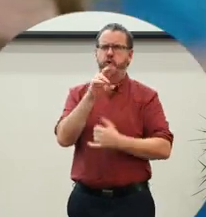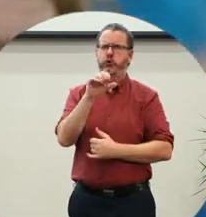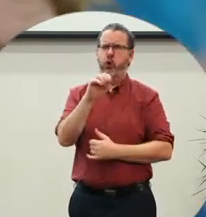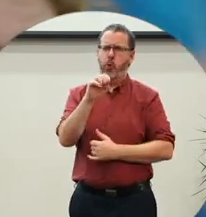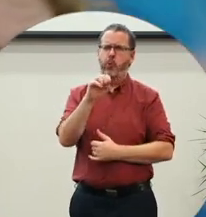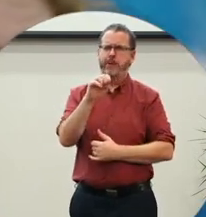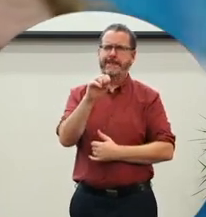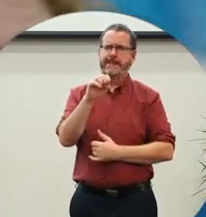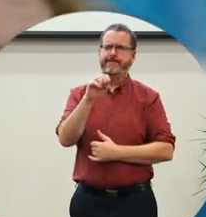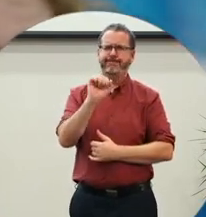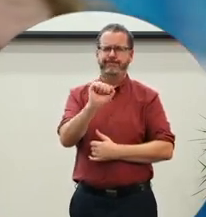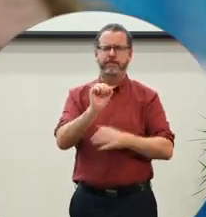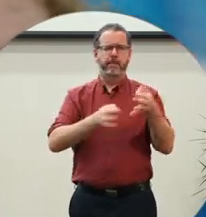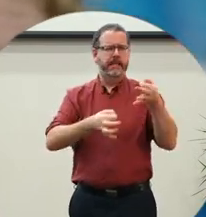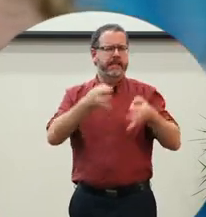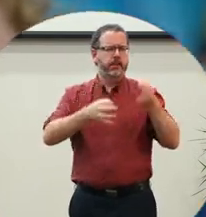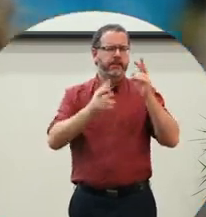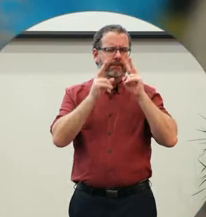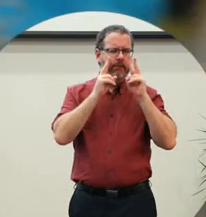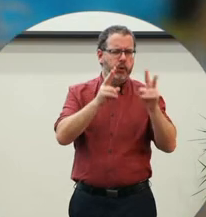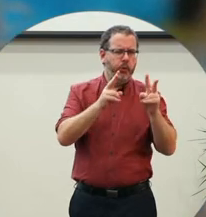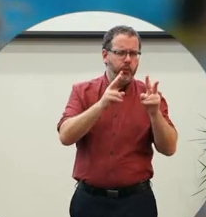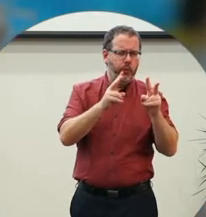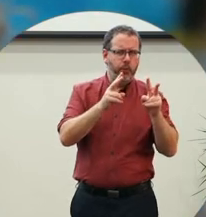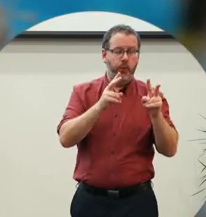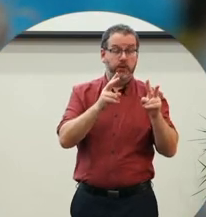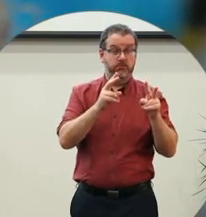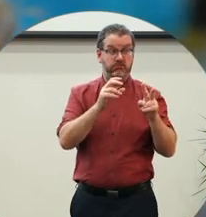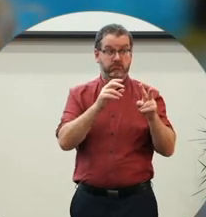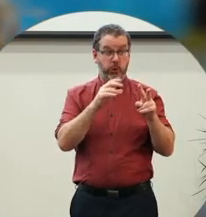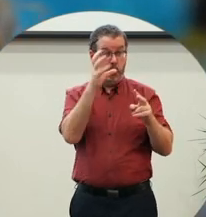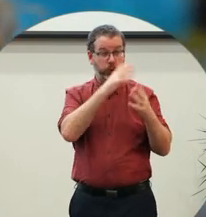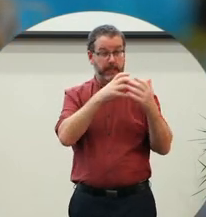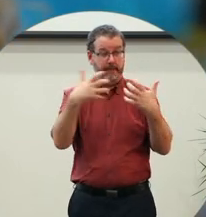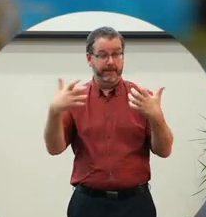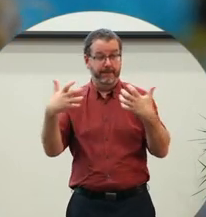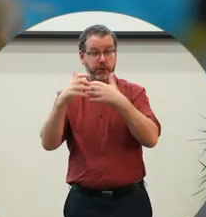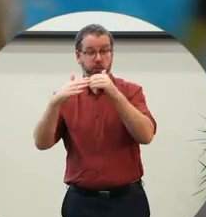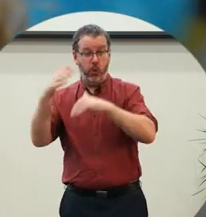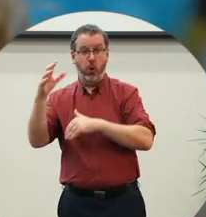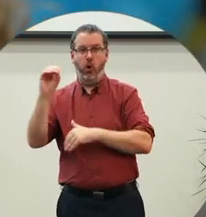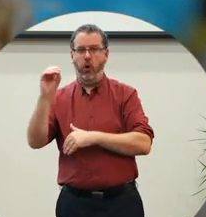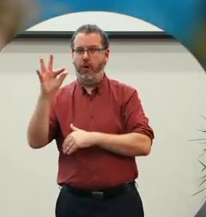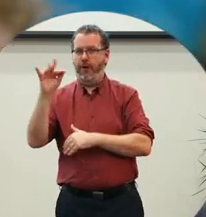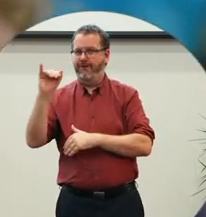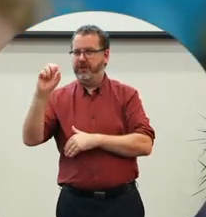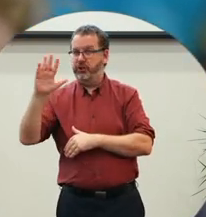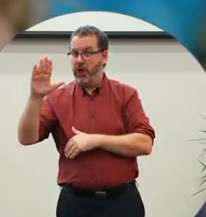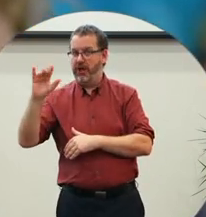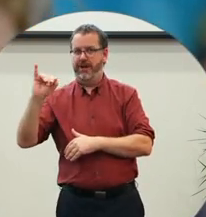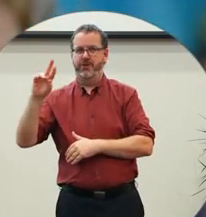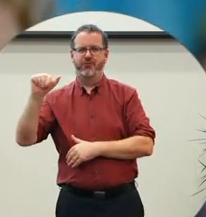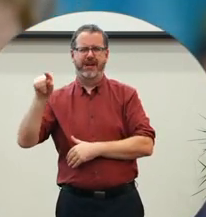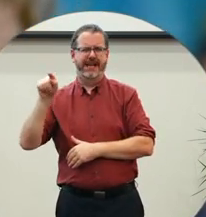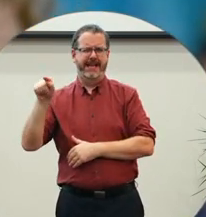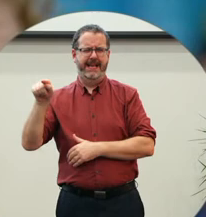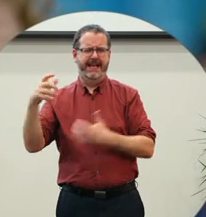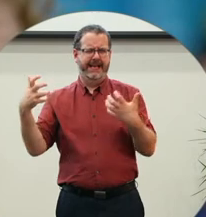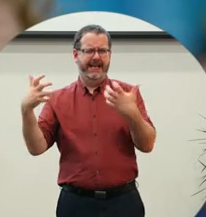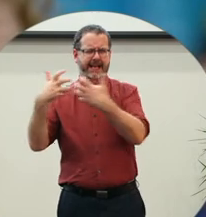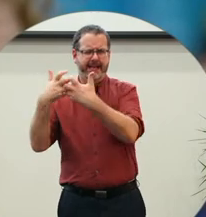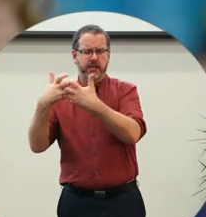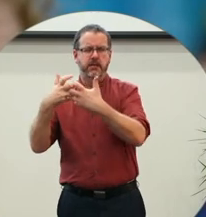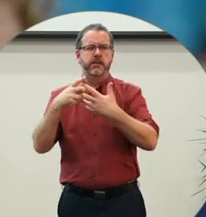politically with the official wing of the IRA, or even if she was attracted to militarism, the INLA. Was it more the